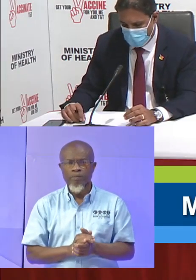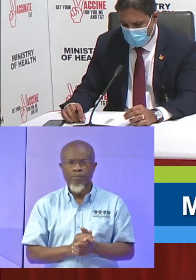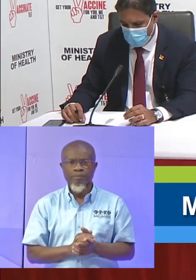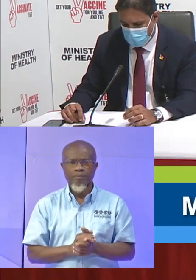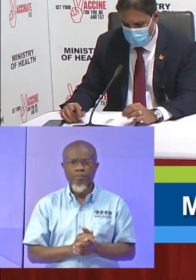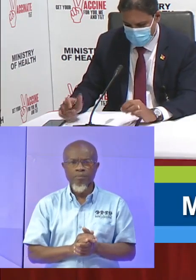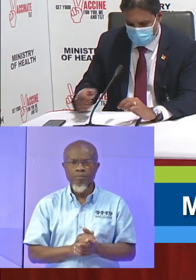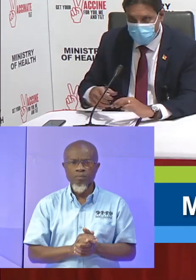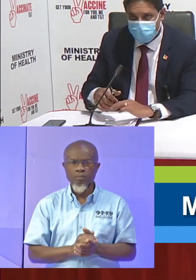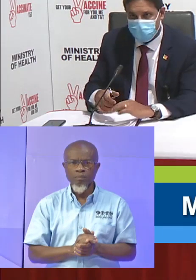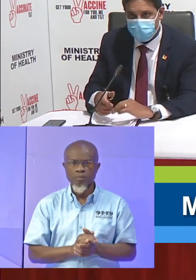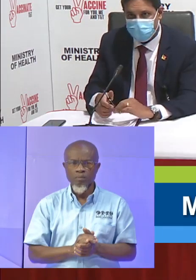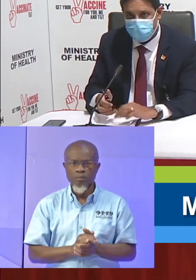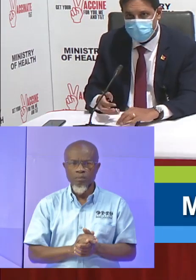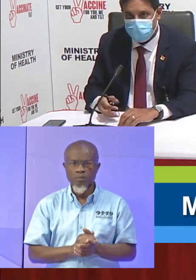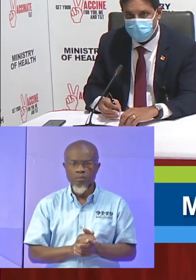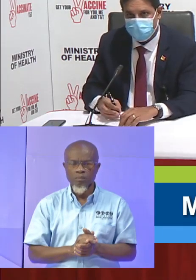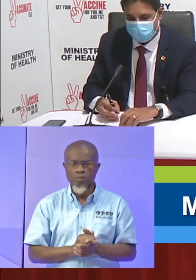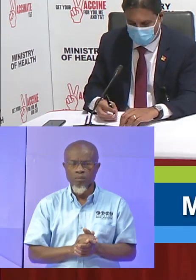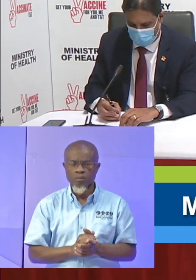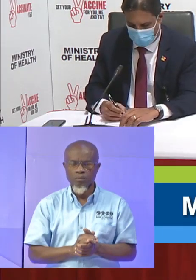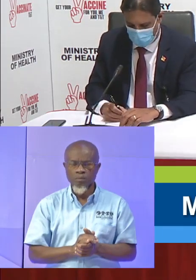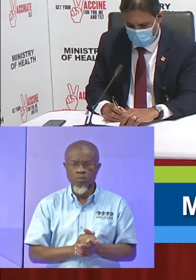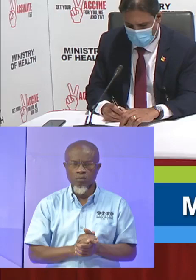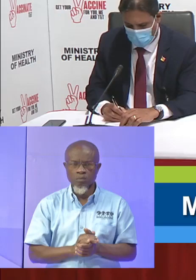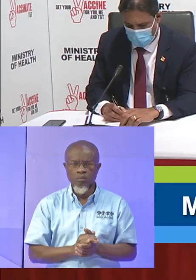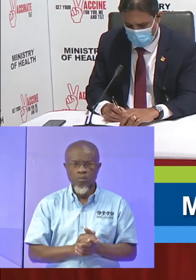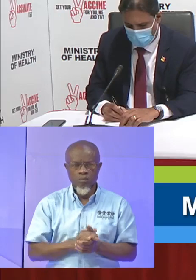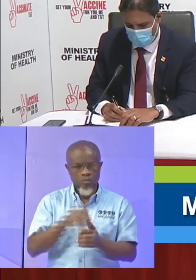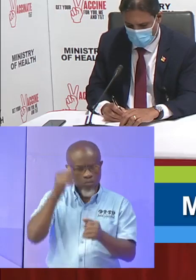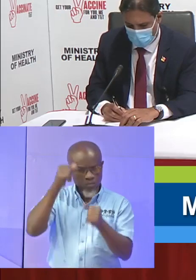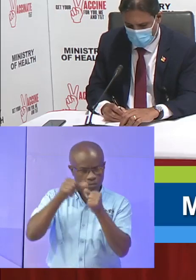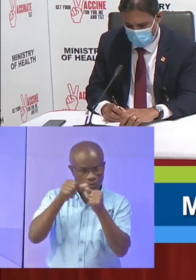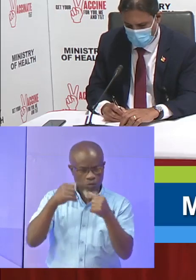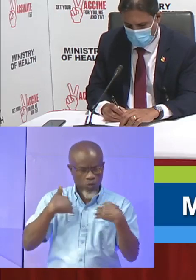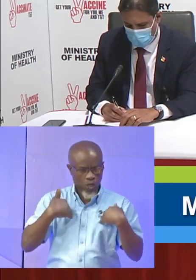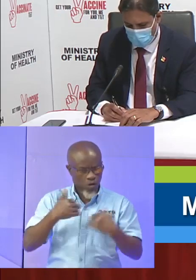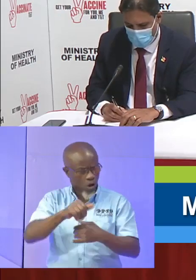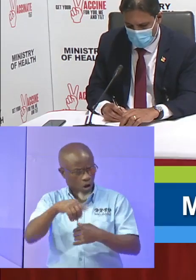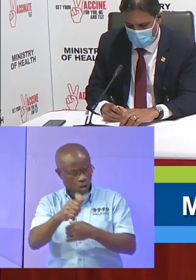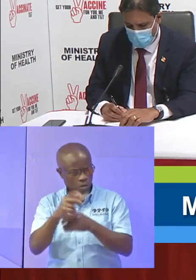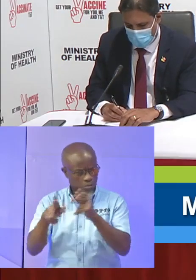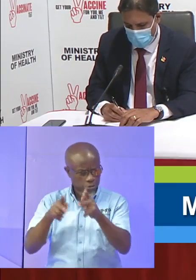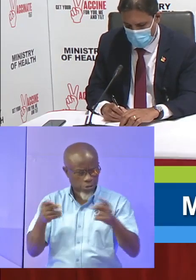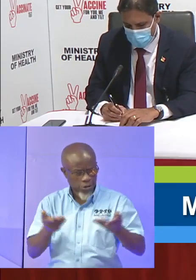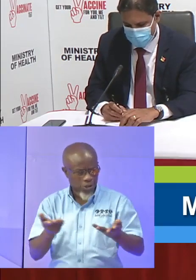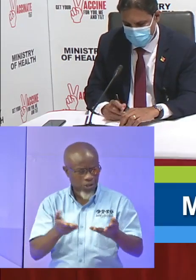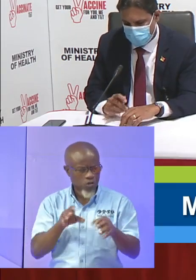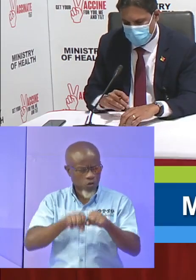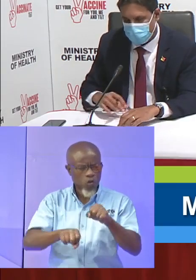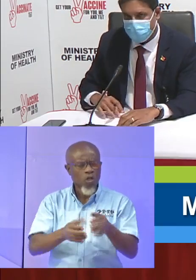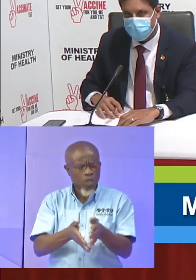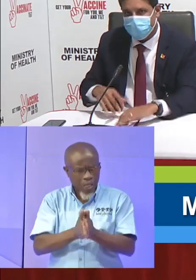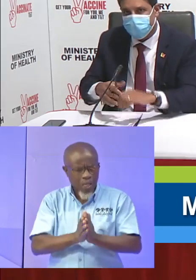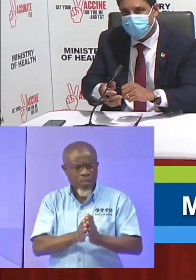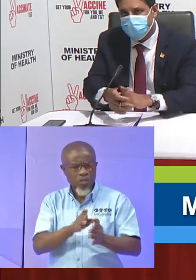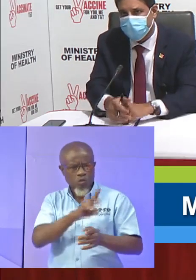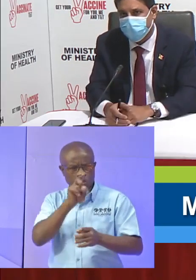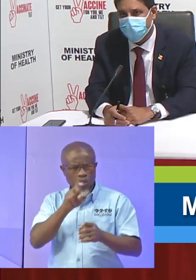pose questions to Dr. Exavo on her presentation. And we move to AZP